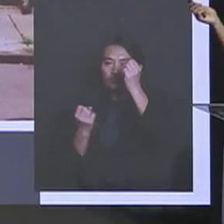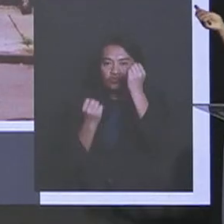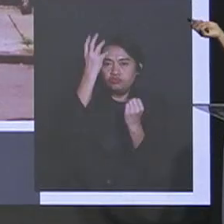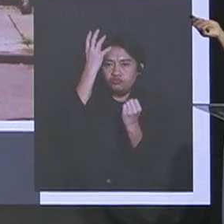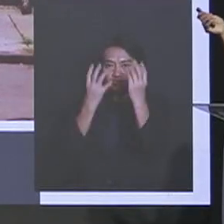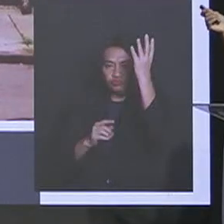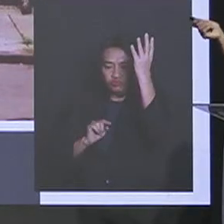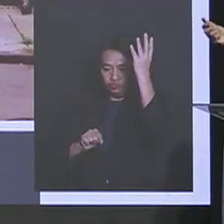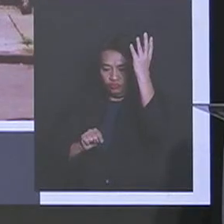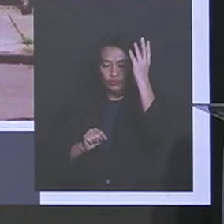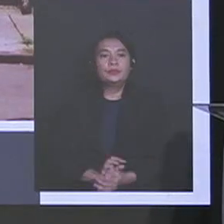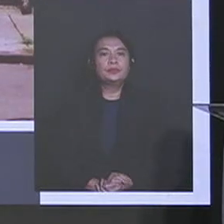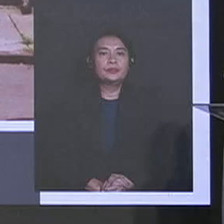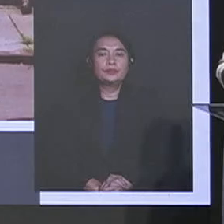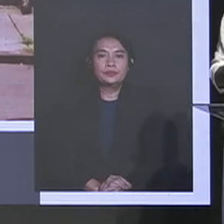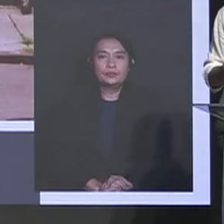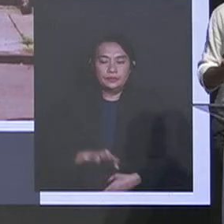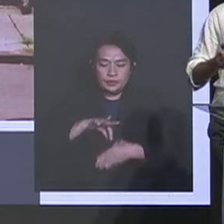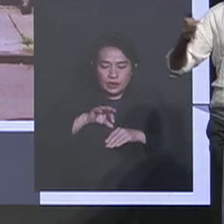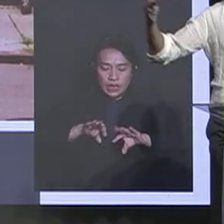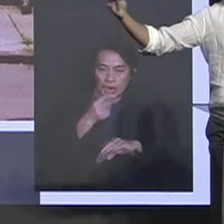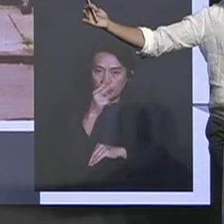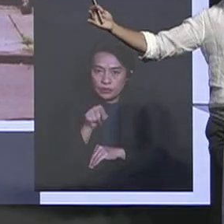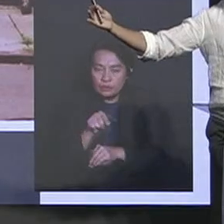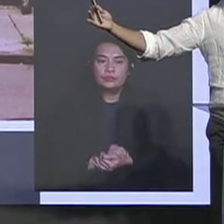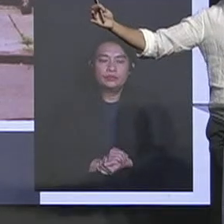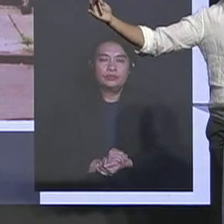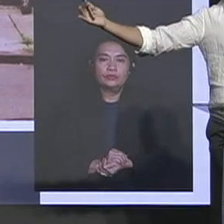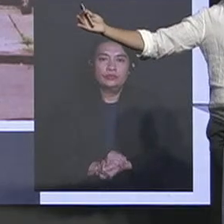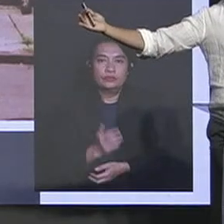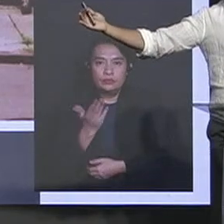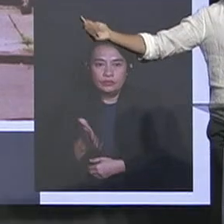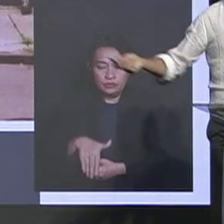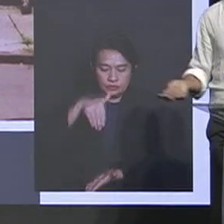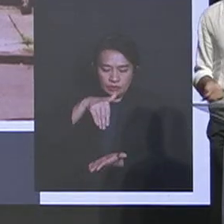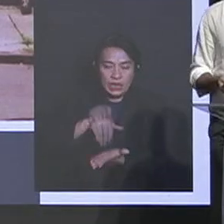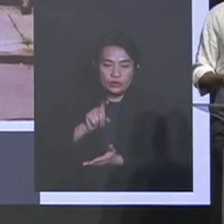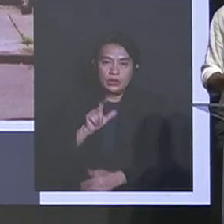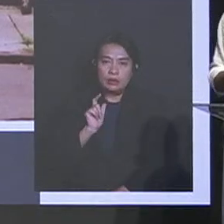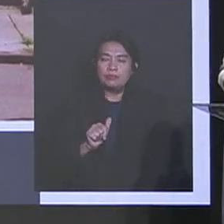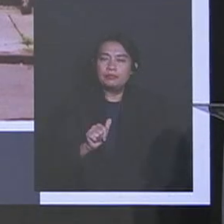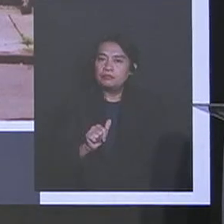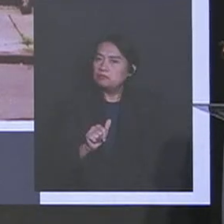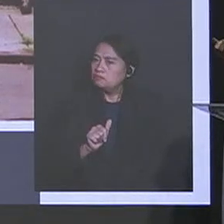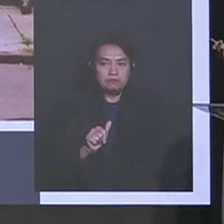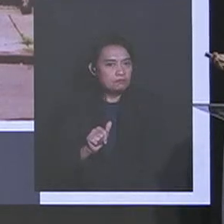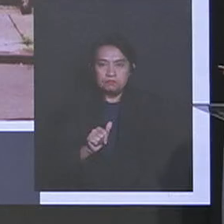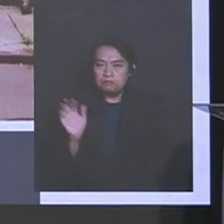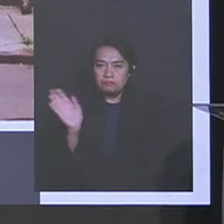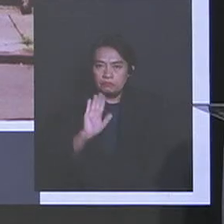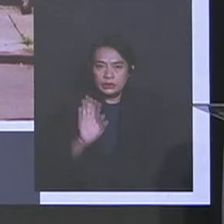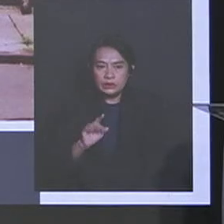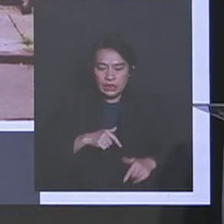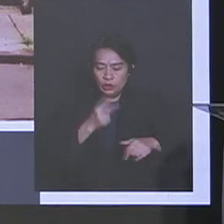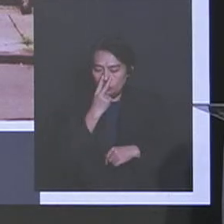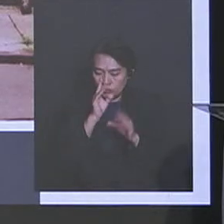it's going beyond Manhattan, going beyond the city center and reaching out into all neighborhoods and thinking about how we